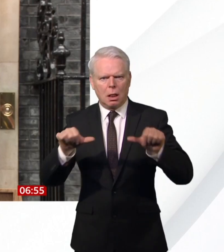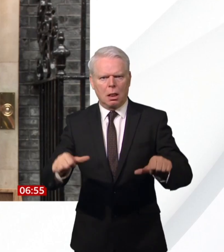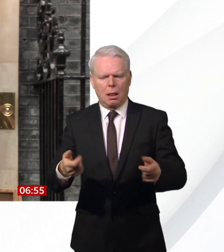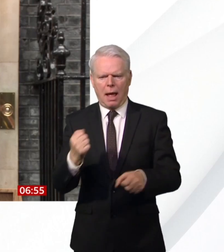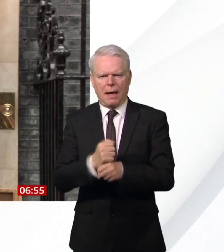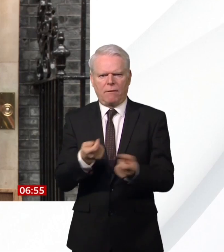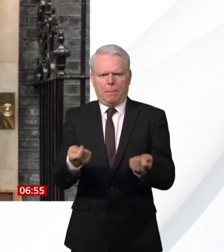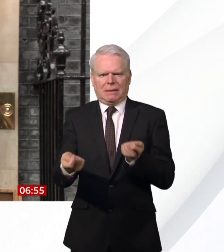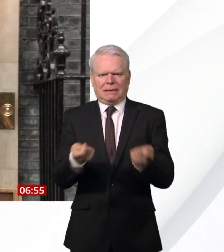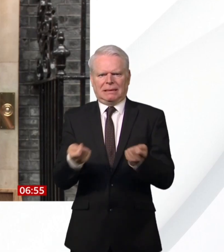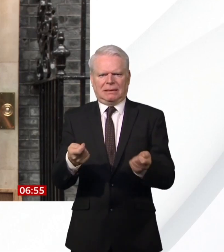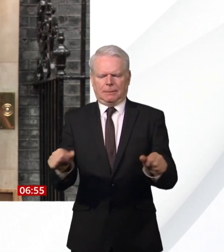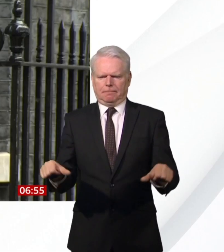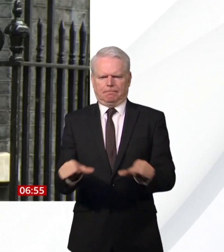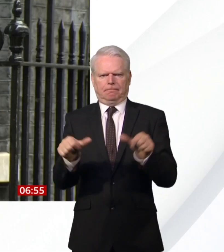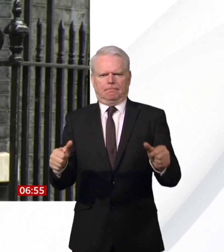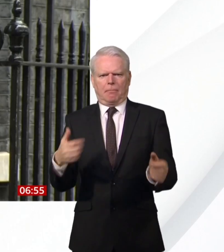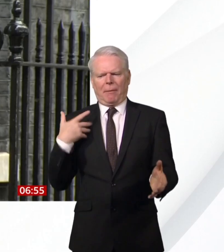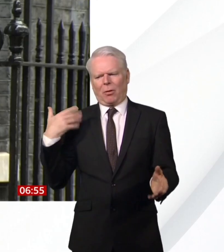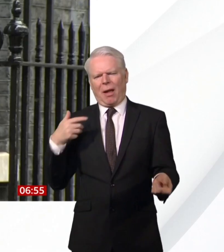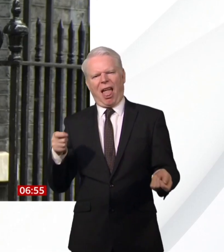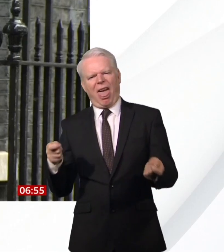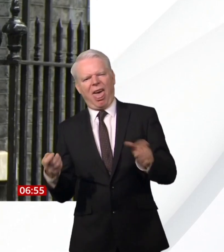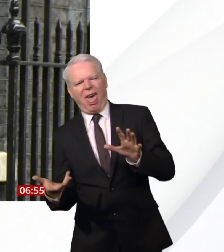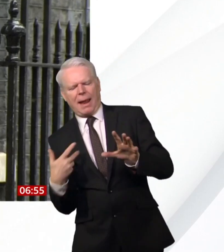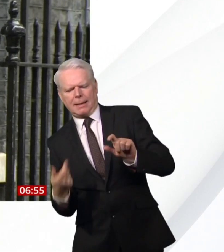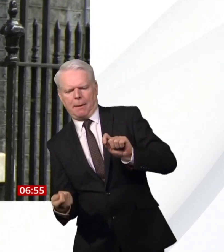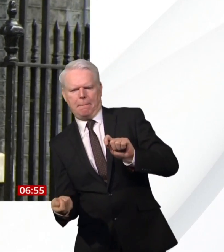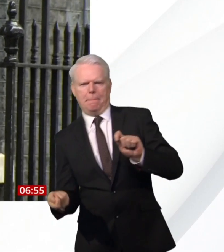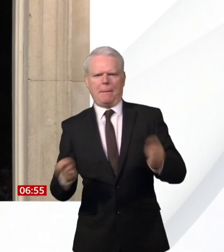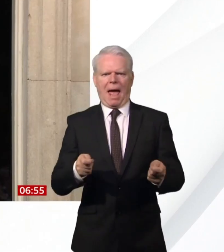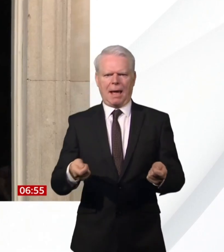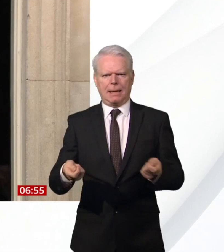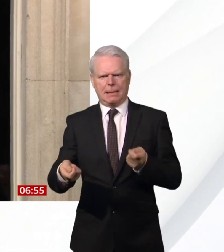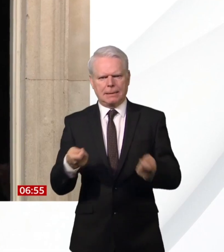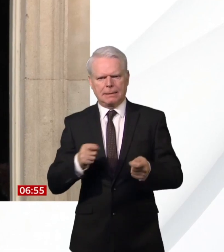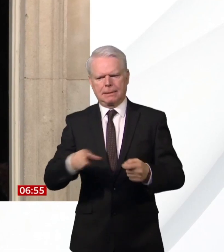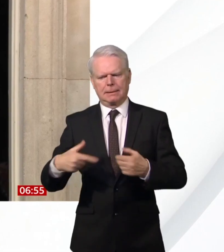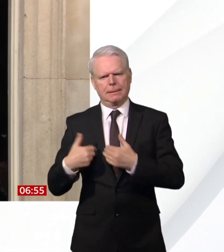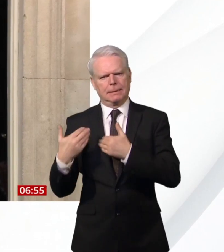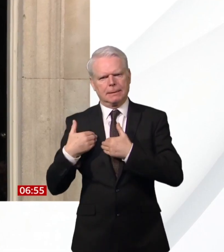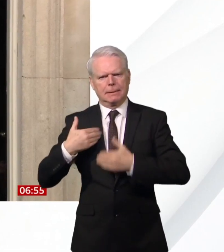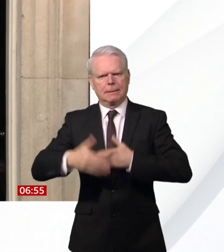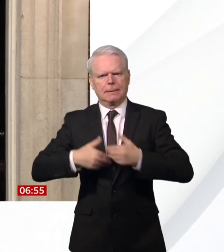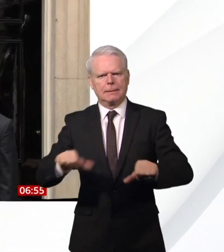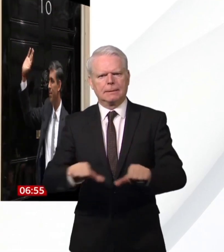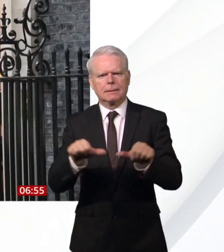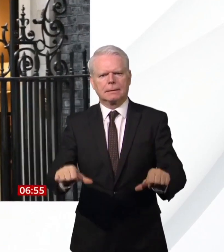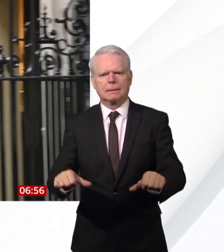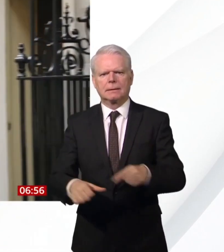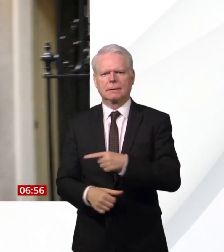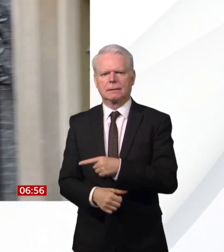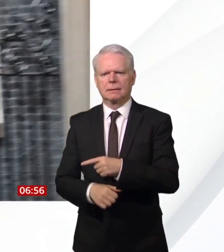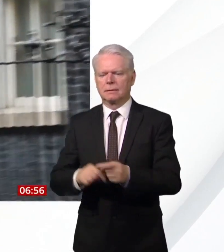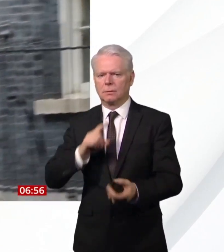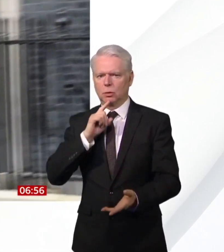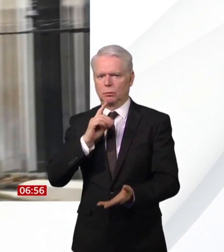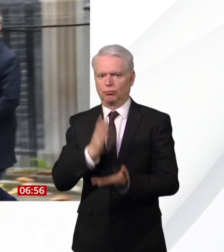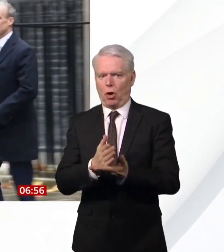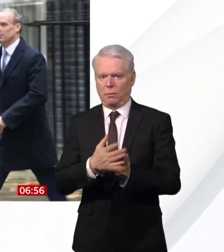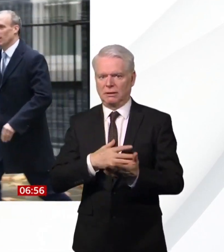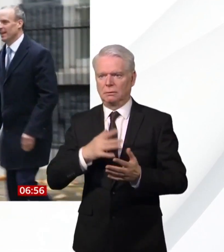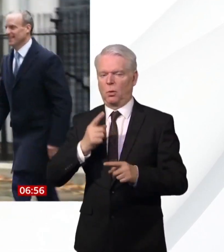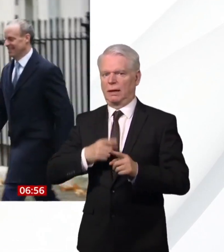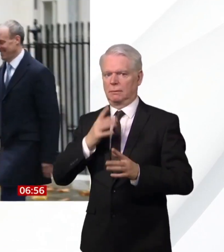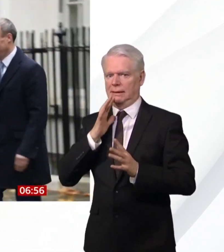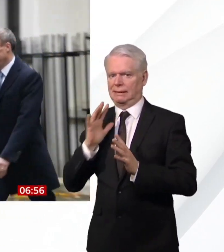at every level. That promise was quickly tested. An investigation was opened into the Deputy Prime